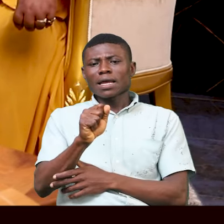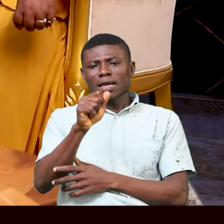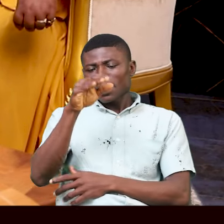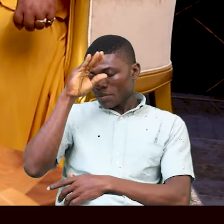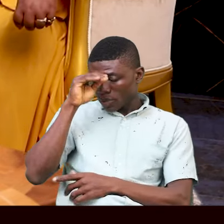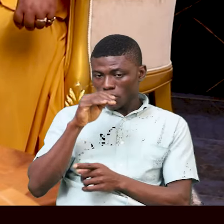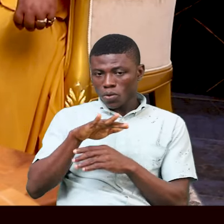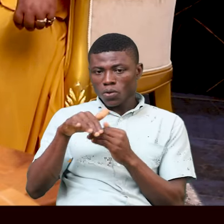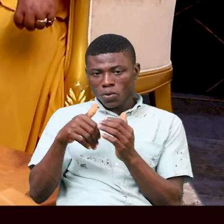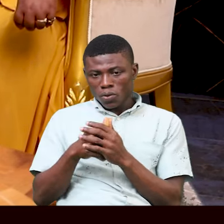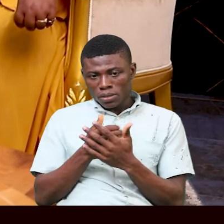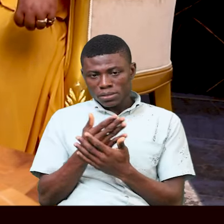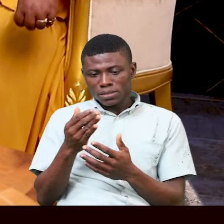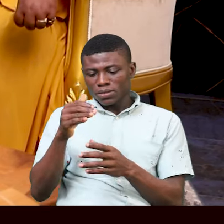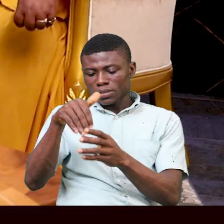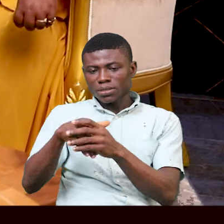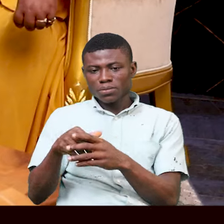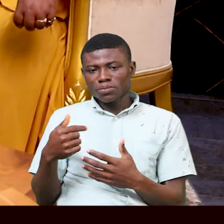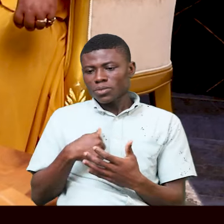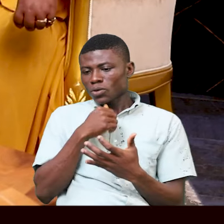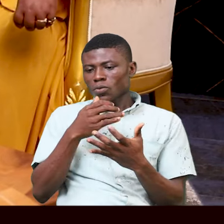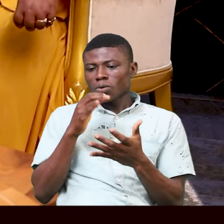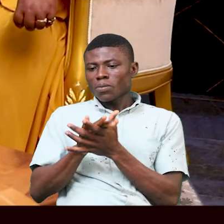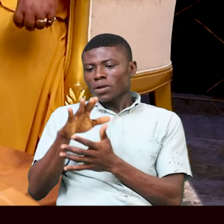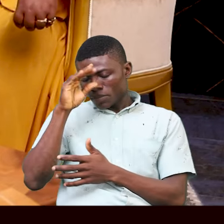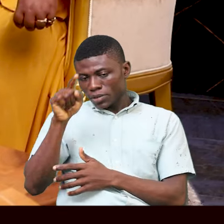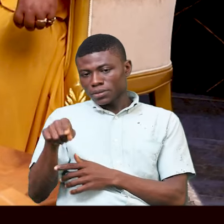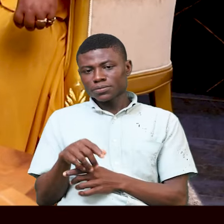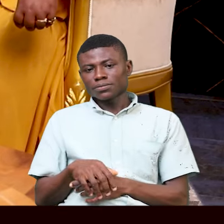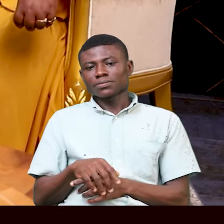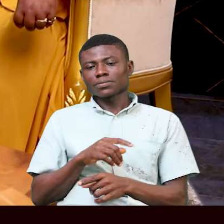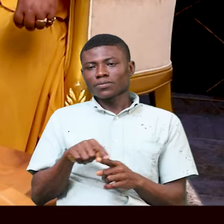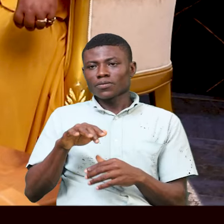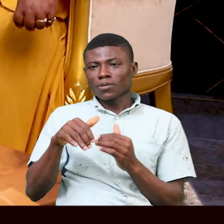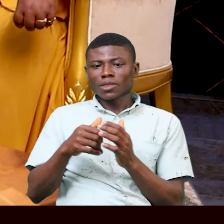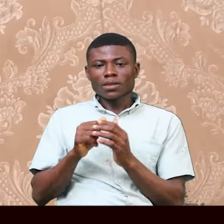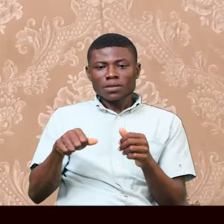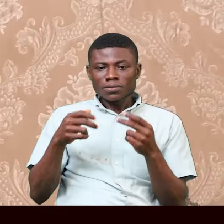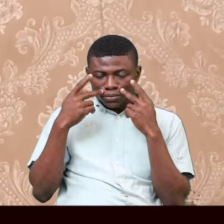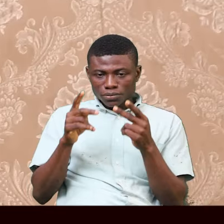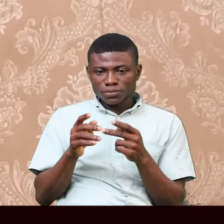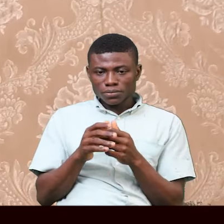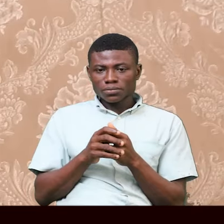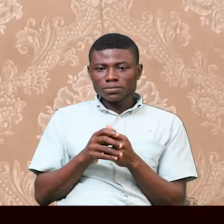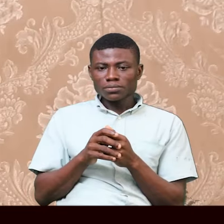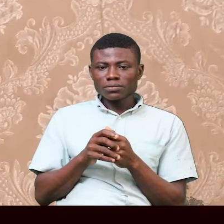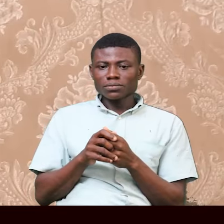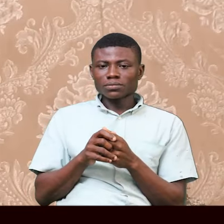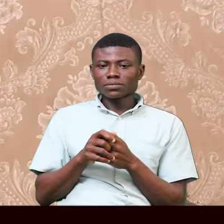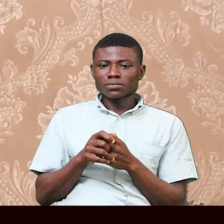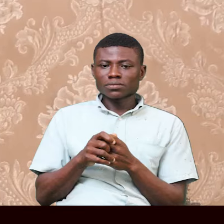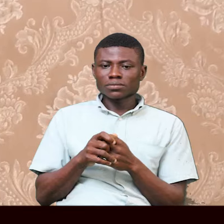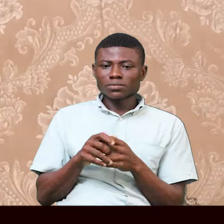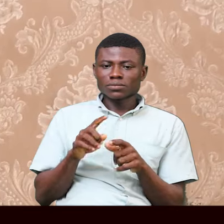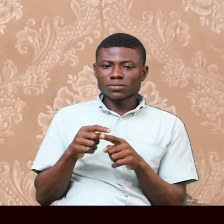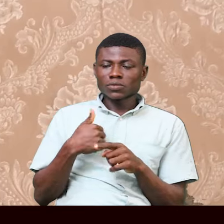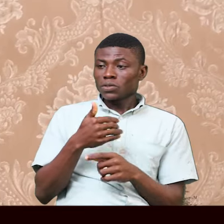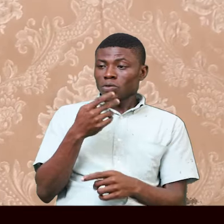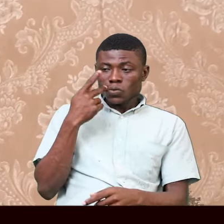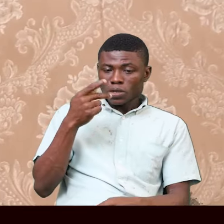Nti all those factors were part of it. Na me na you could see he had